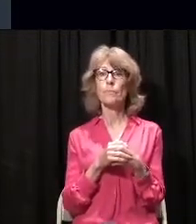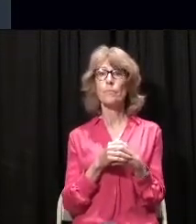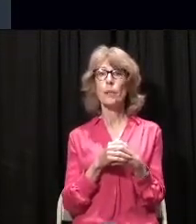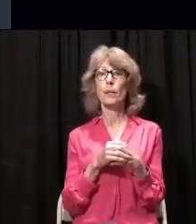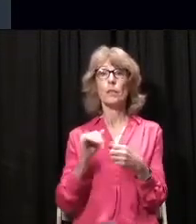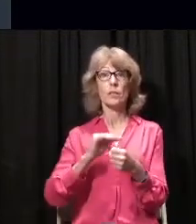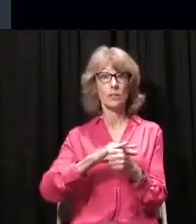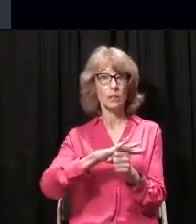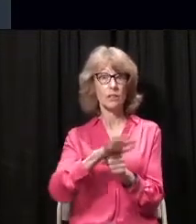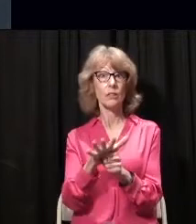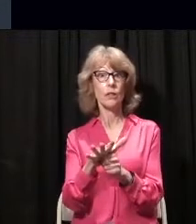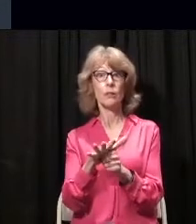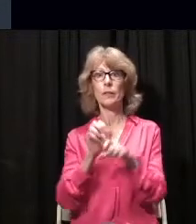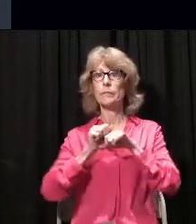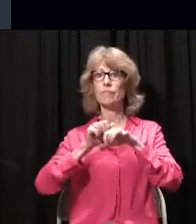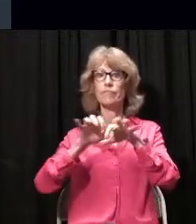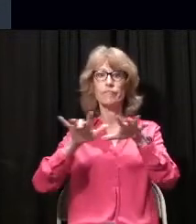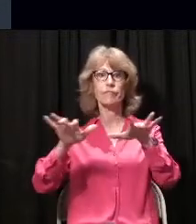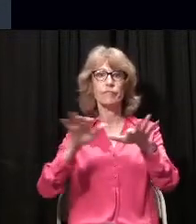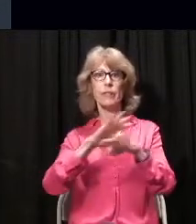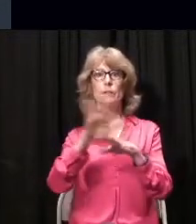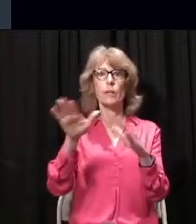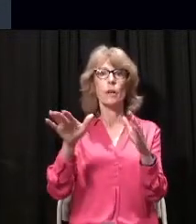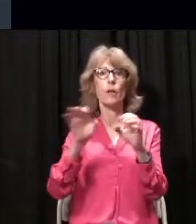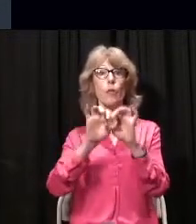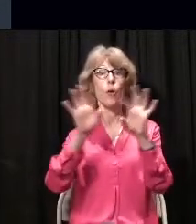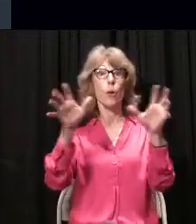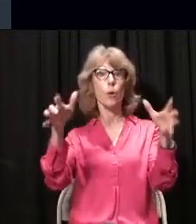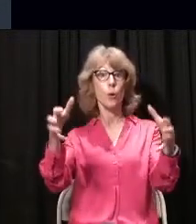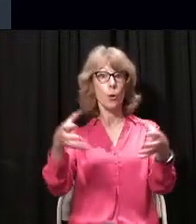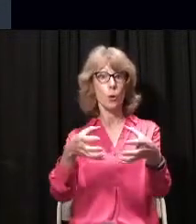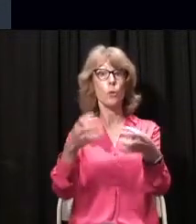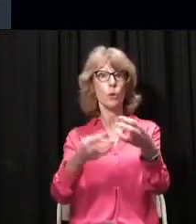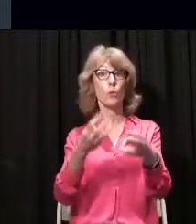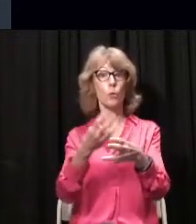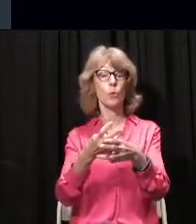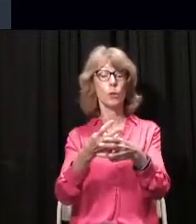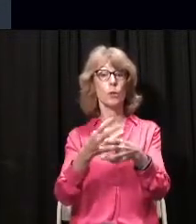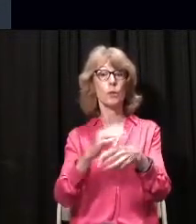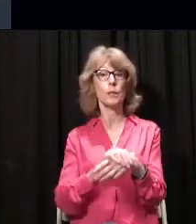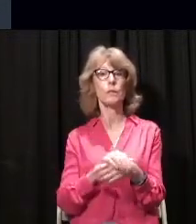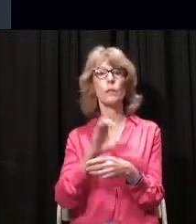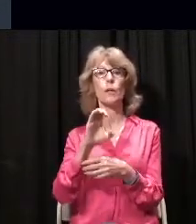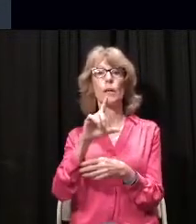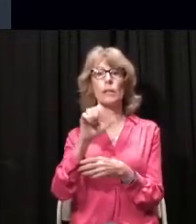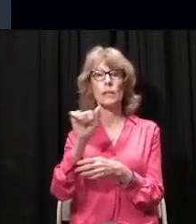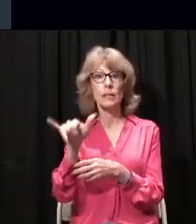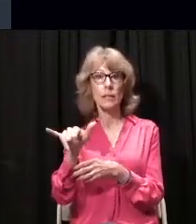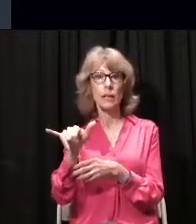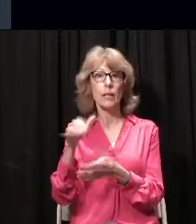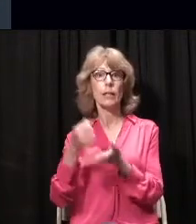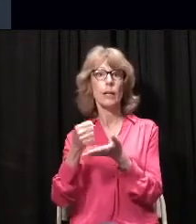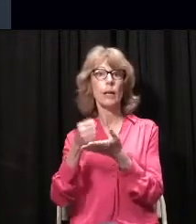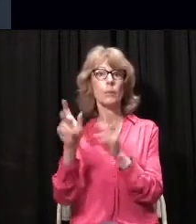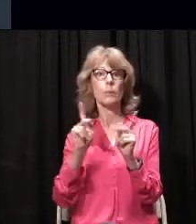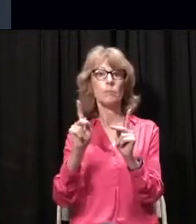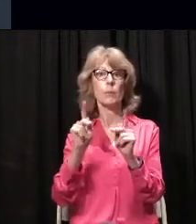team are doing a really good job connecting with people all over the world and trying to keep people sane.